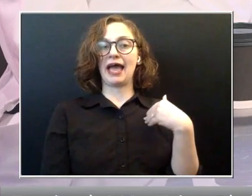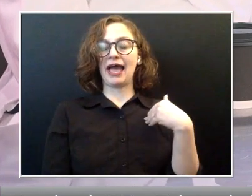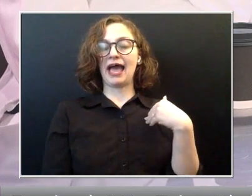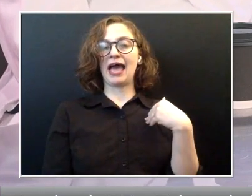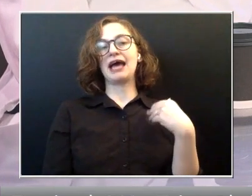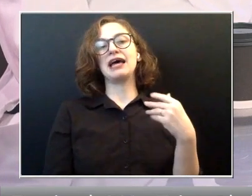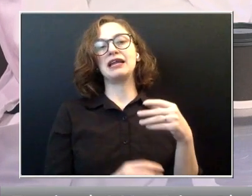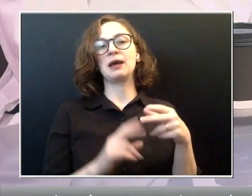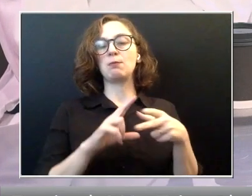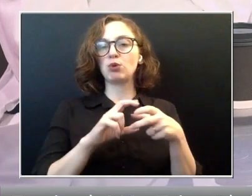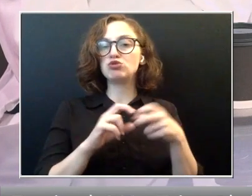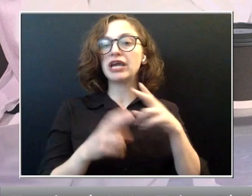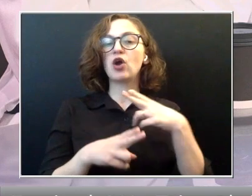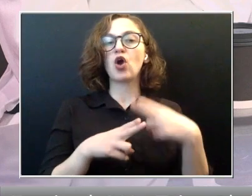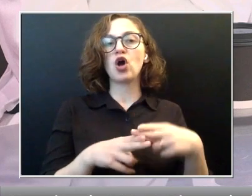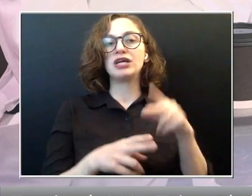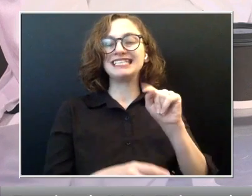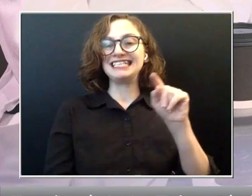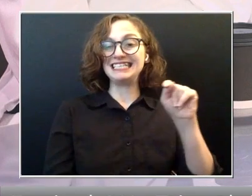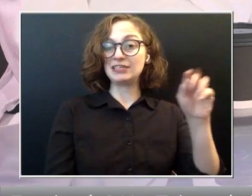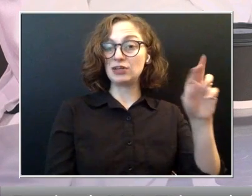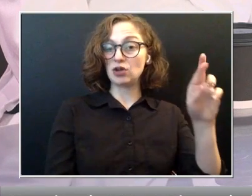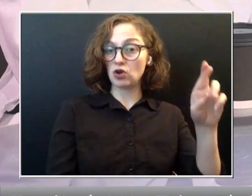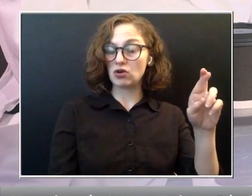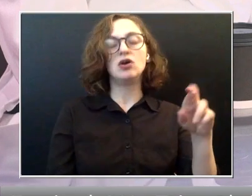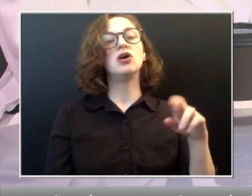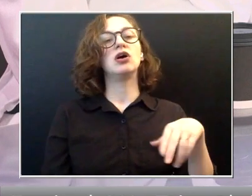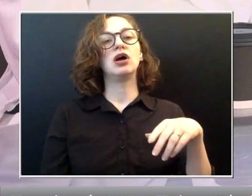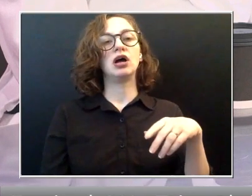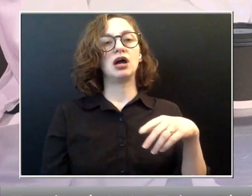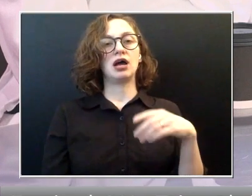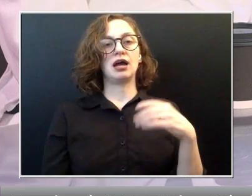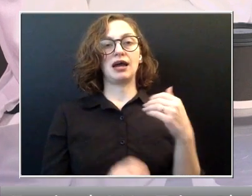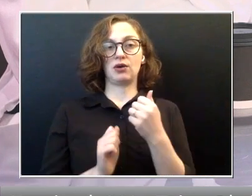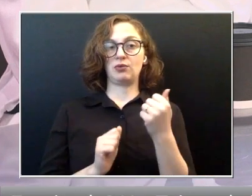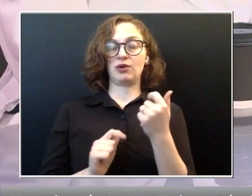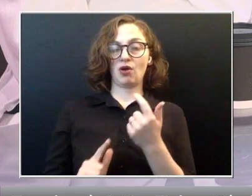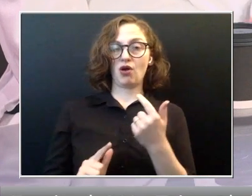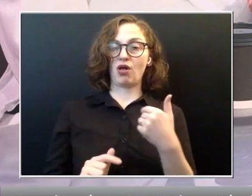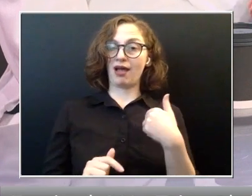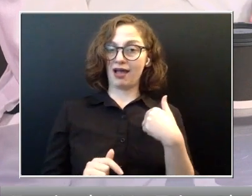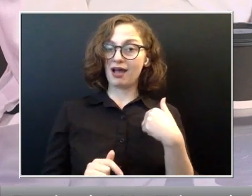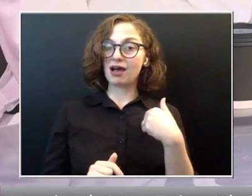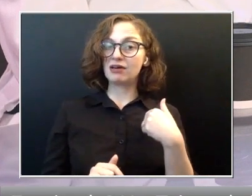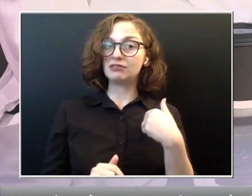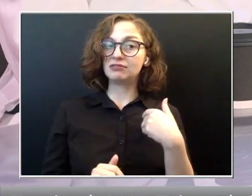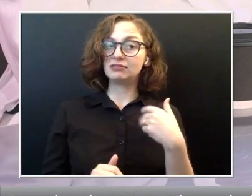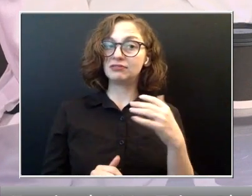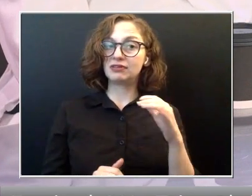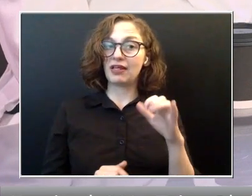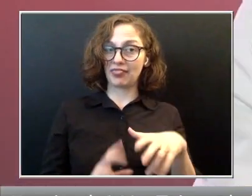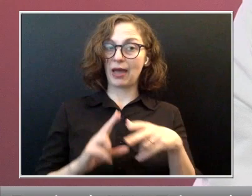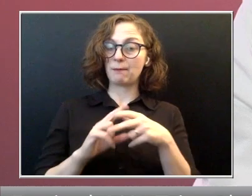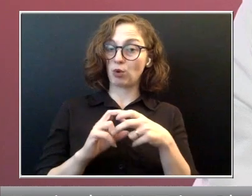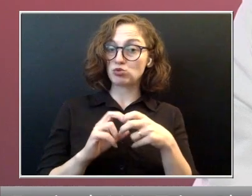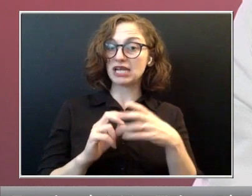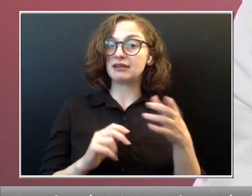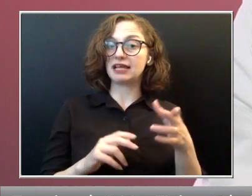transthyretin amyloidosis, and we all have this transthyretin protein. Its role is to carry vitamin A